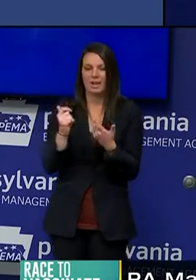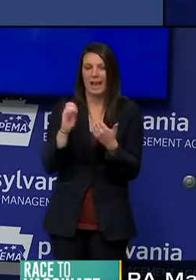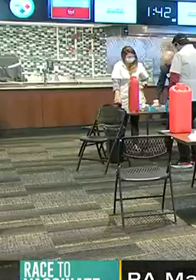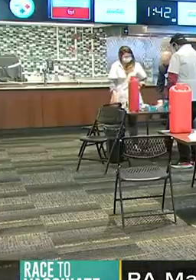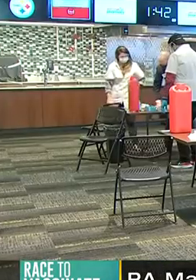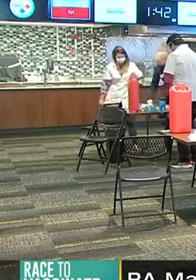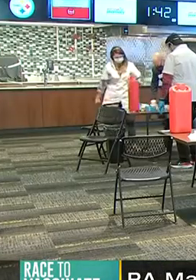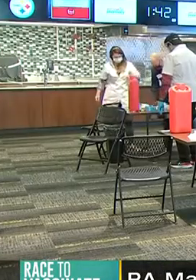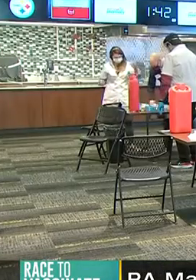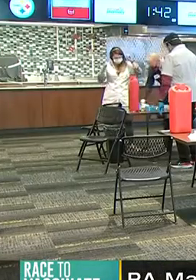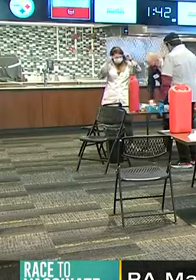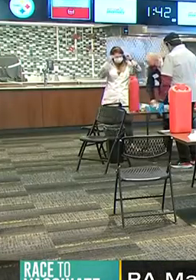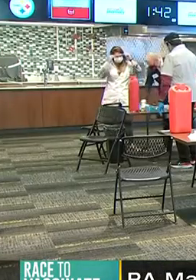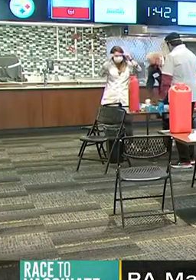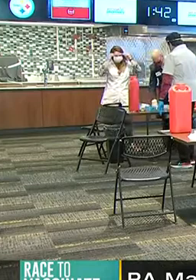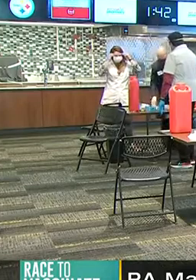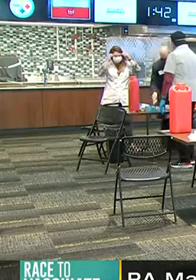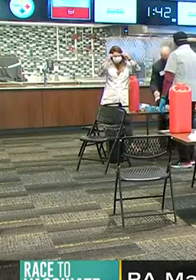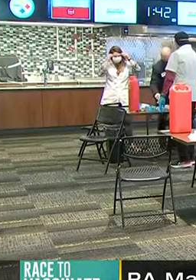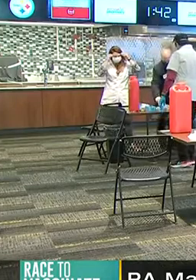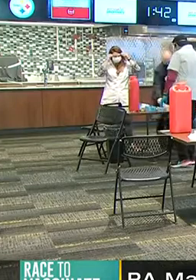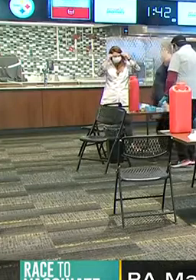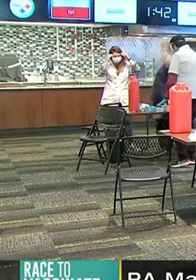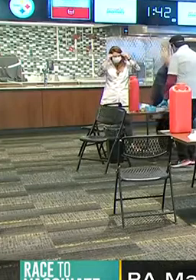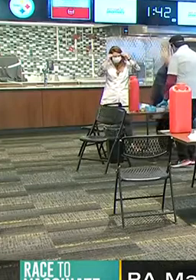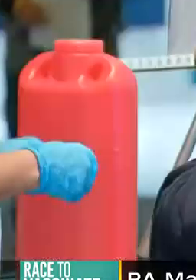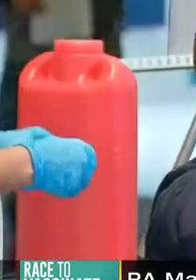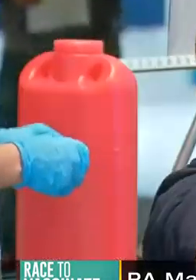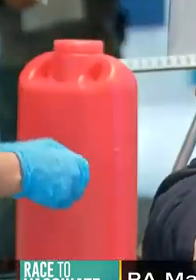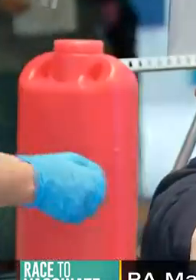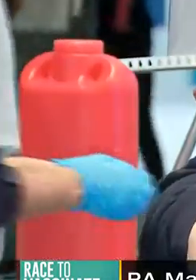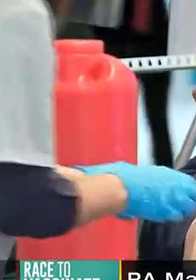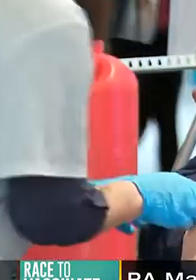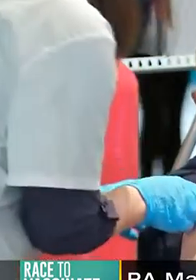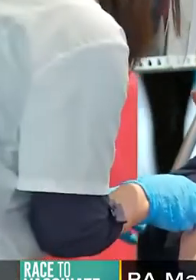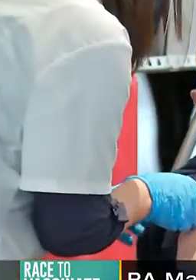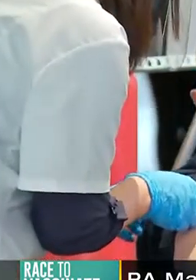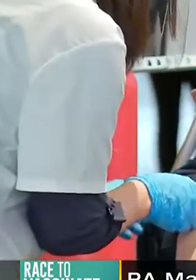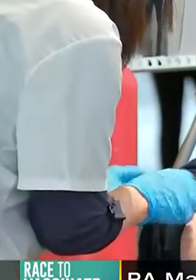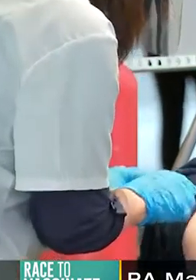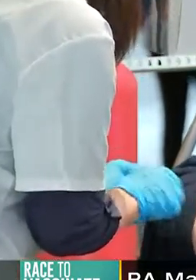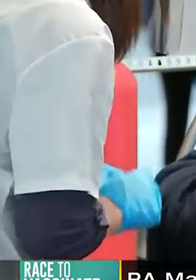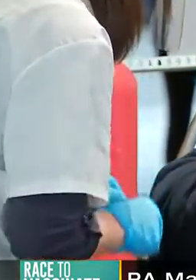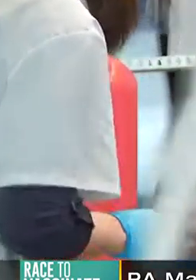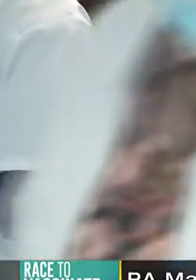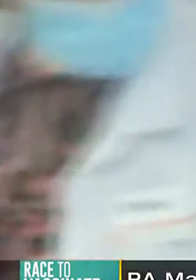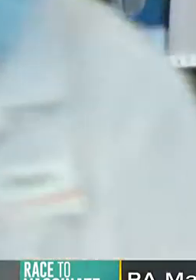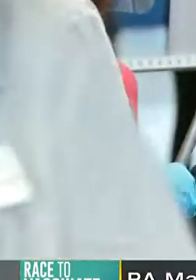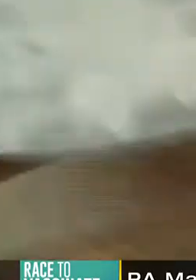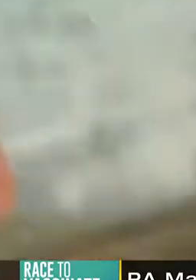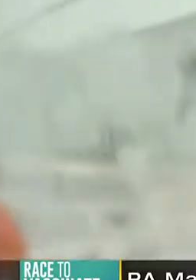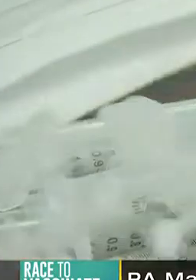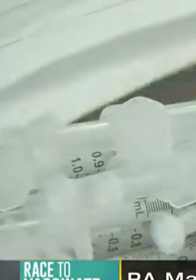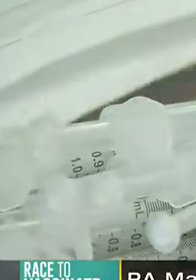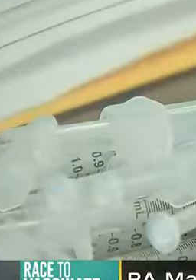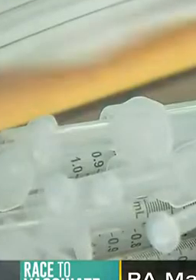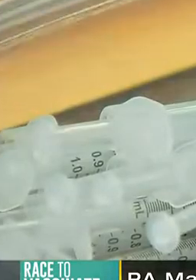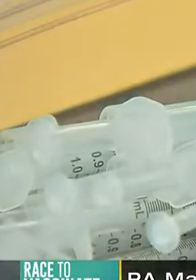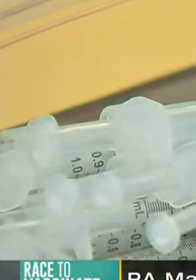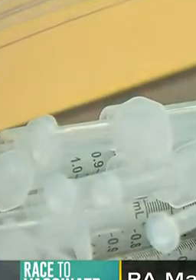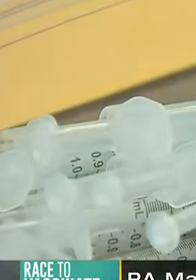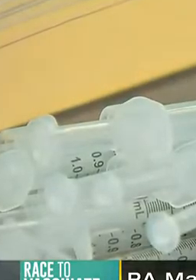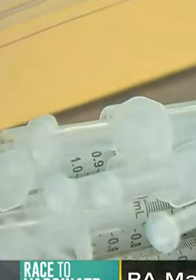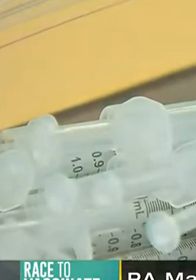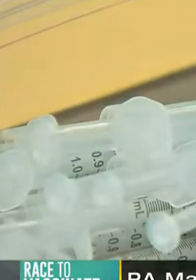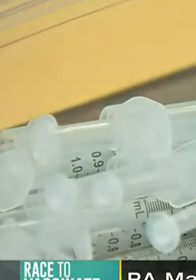in terms of meeting that need. Malden did maintain what we heard last week from Governor Tom Wolf. The hope is to have at least everyone in 1A vaccinated